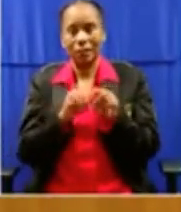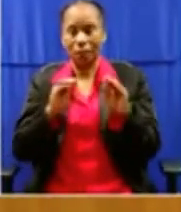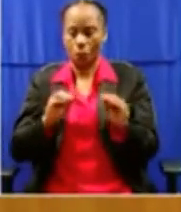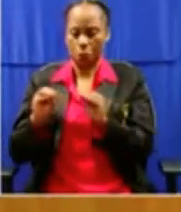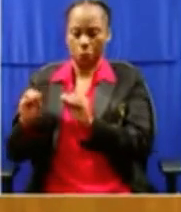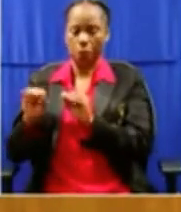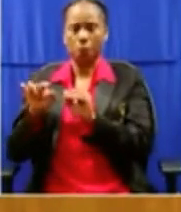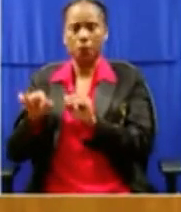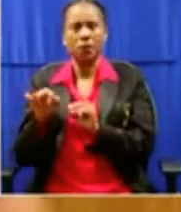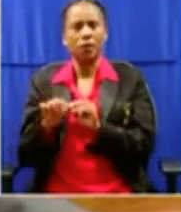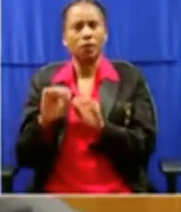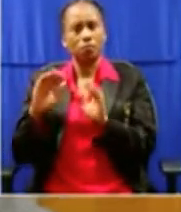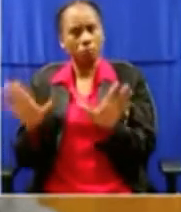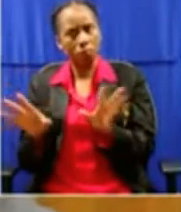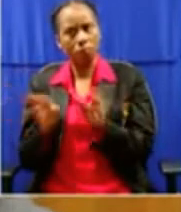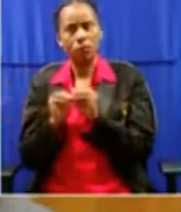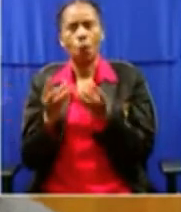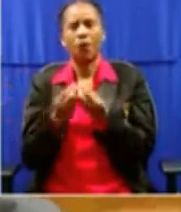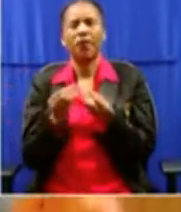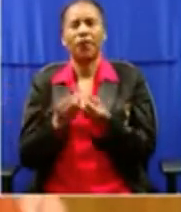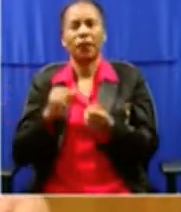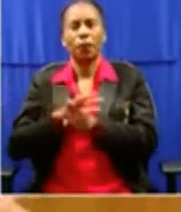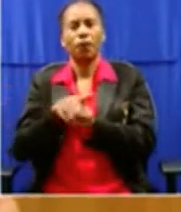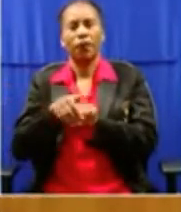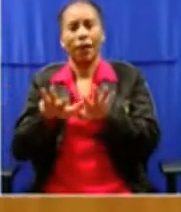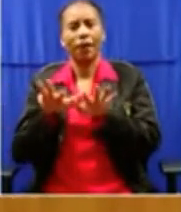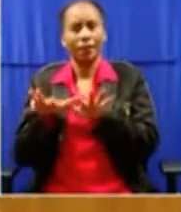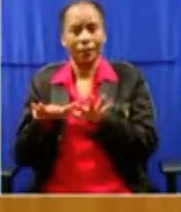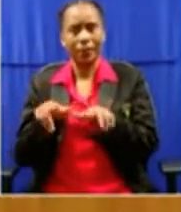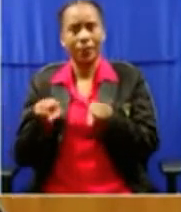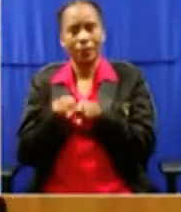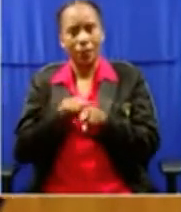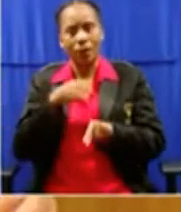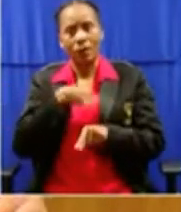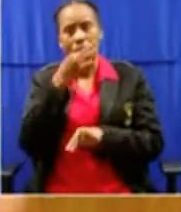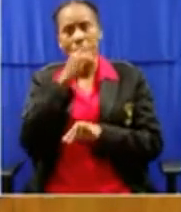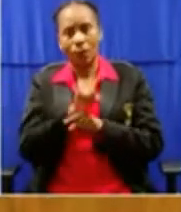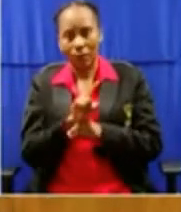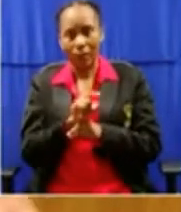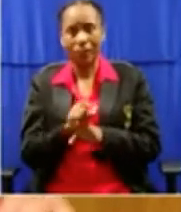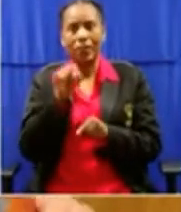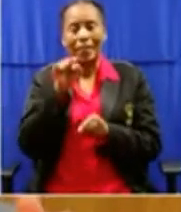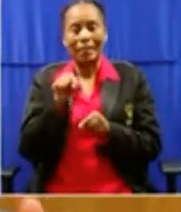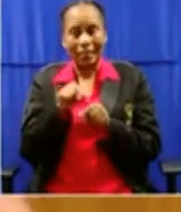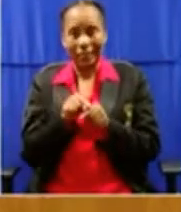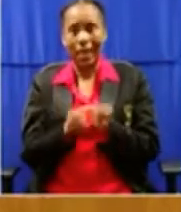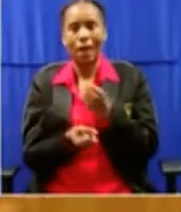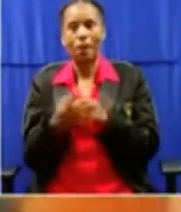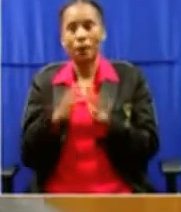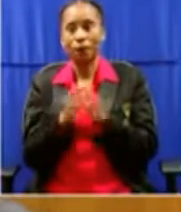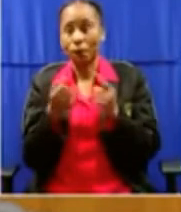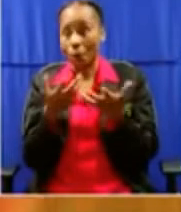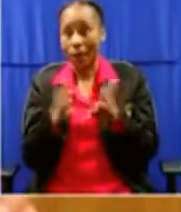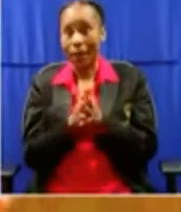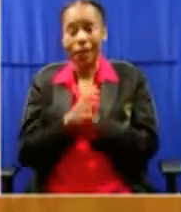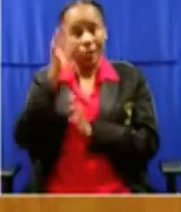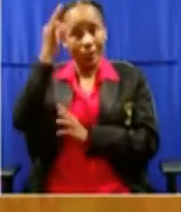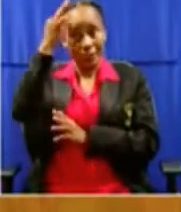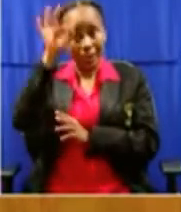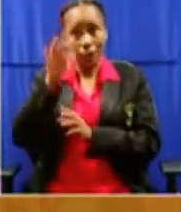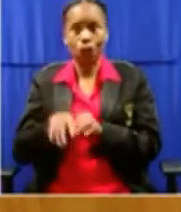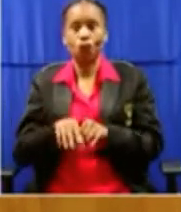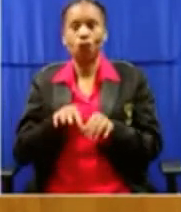with COVID-19. And that, as we've said before, was largely due to state corruption and looting that took place. Now, the ACDP is